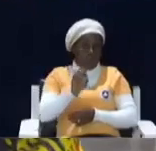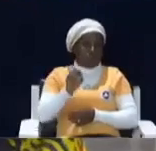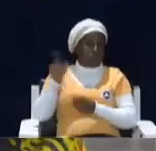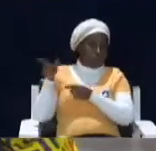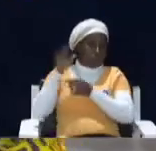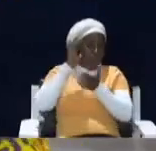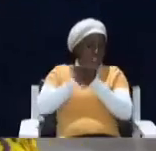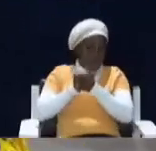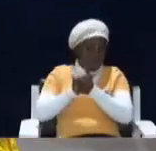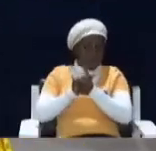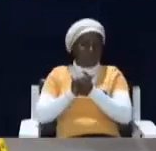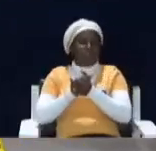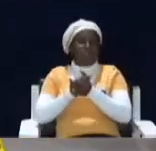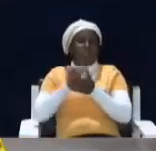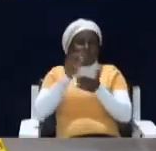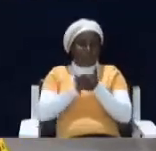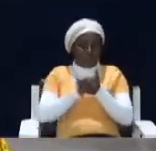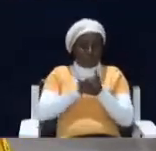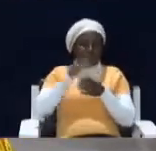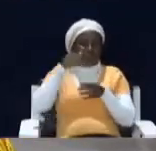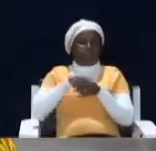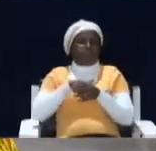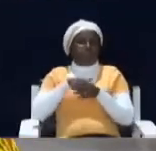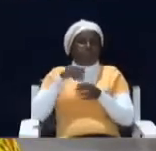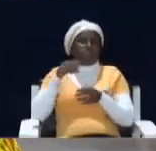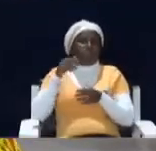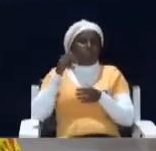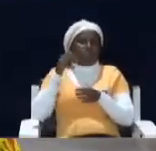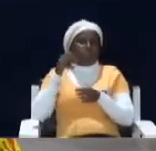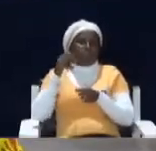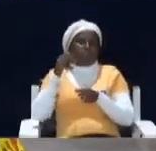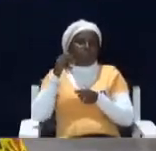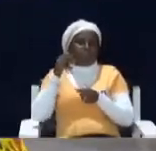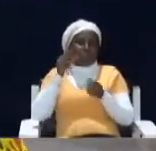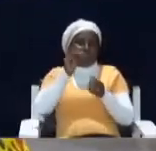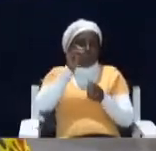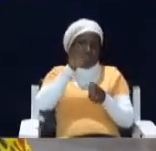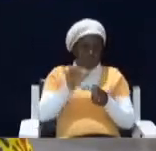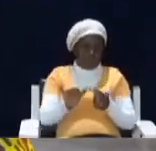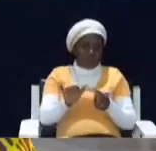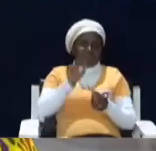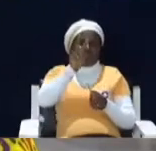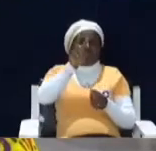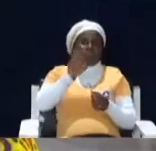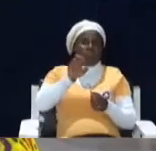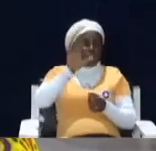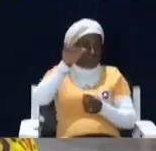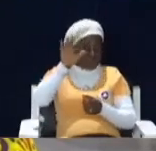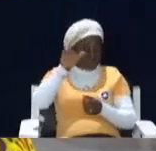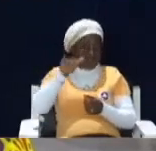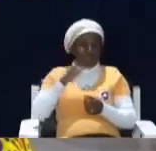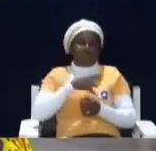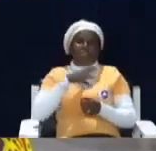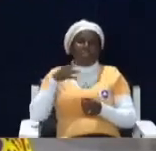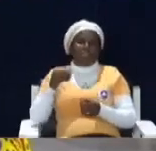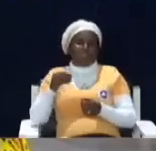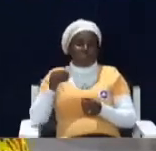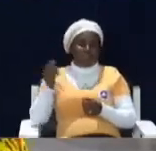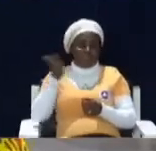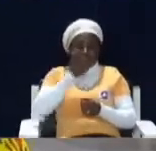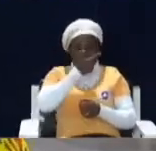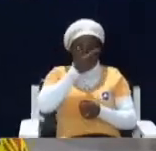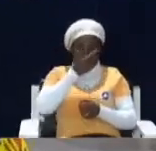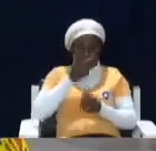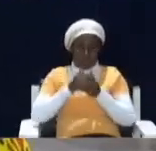Banjo. We got married in May 2015, and because I used to